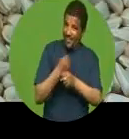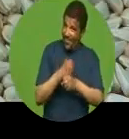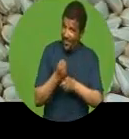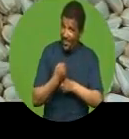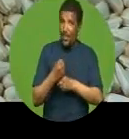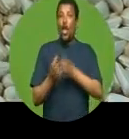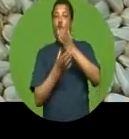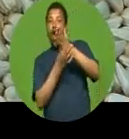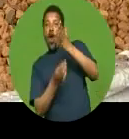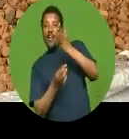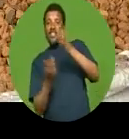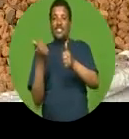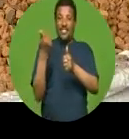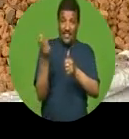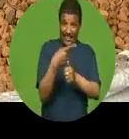oilseeds,